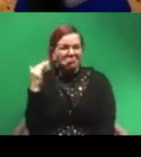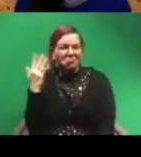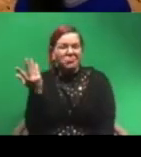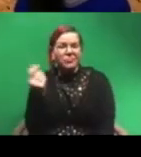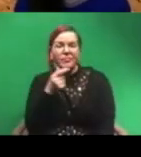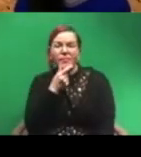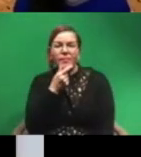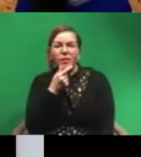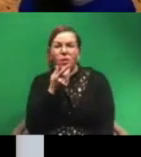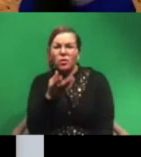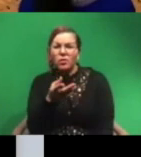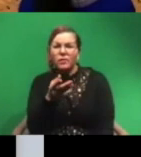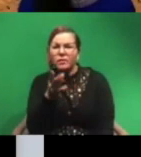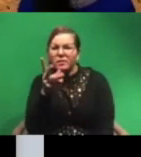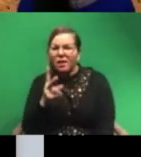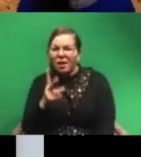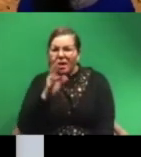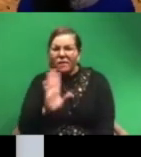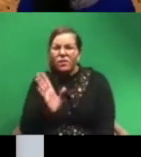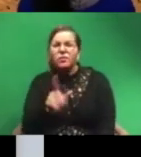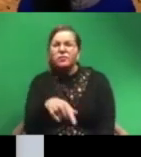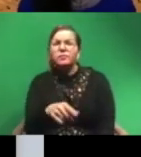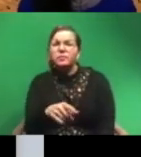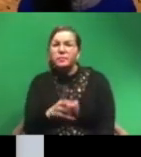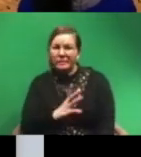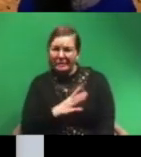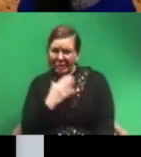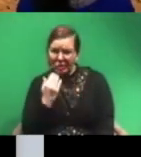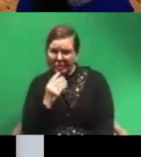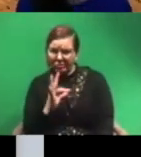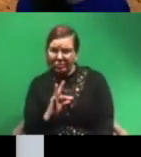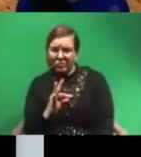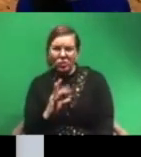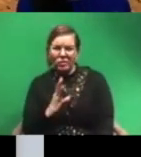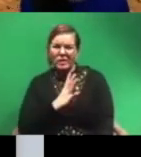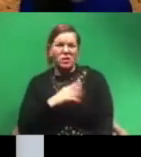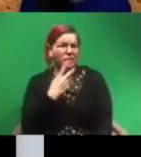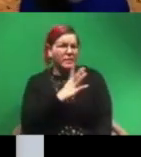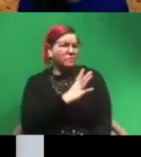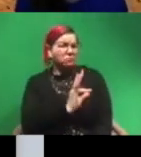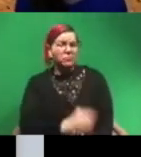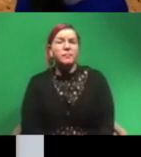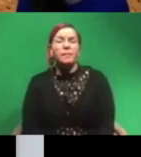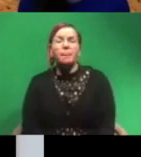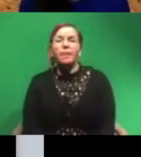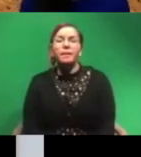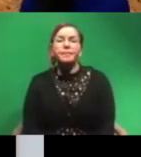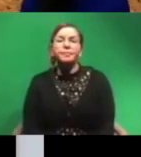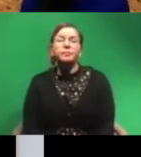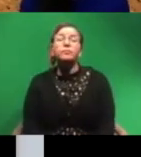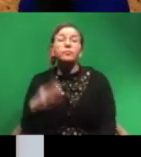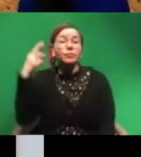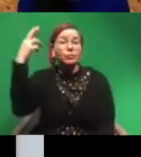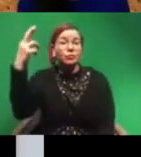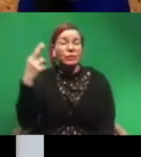for some reason this is cut off. Okay, there we go. Is it cut off still? It doesn't look cut off to me. Okay, perfect. So